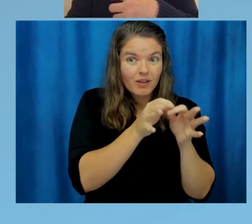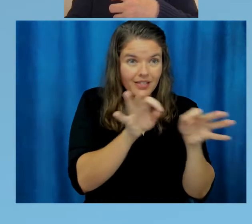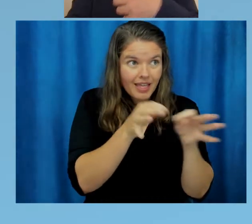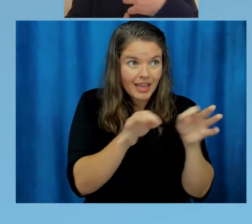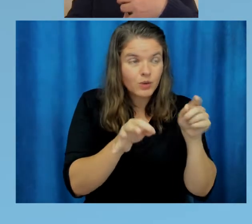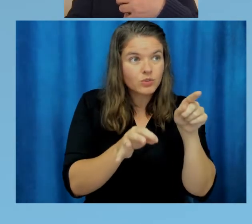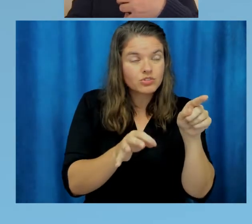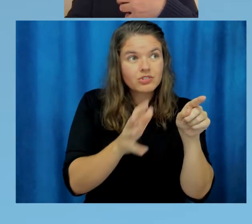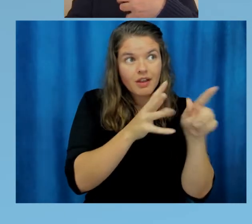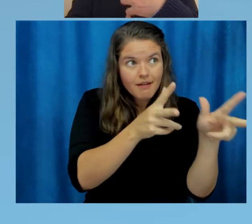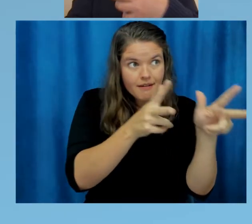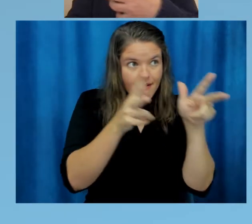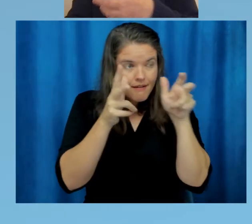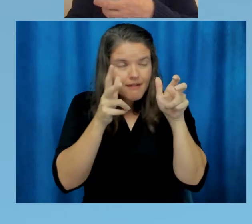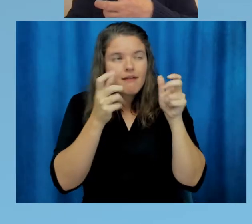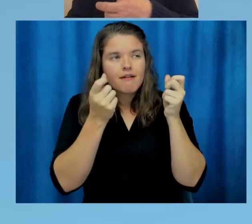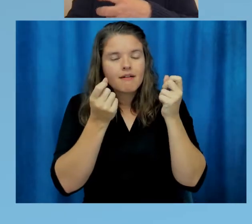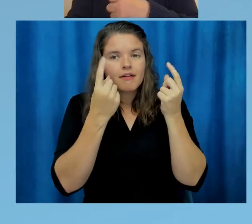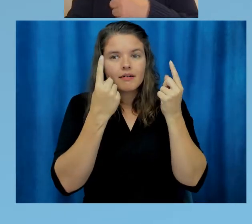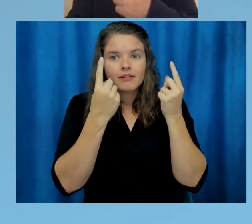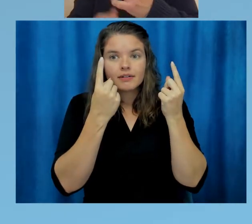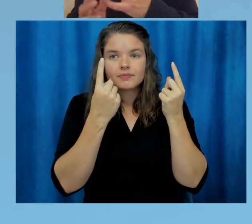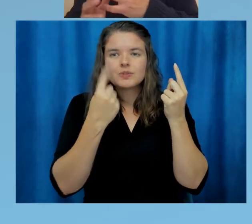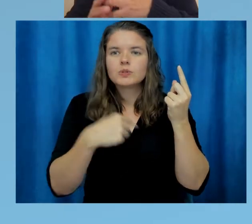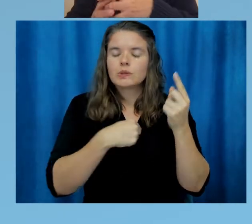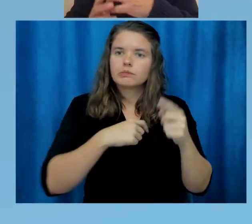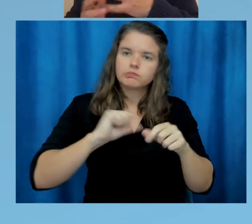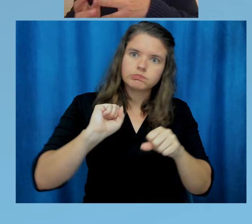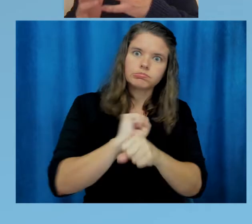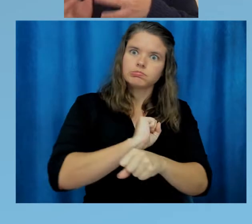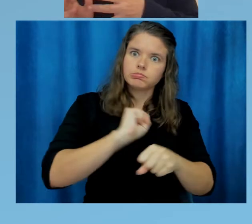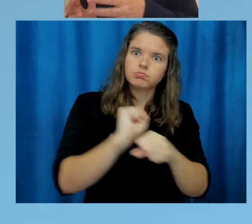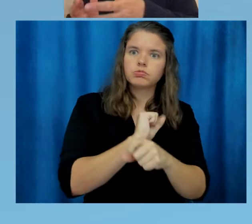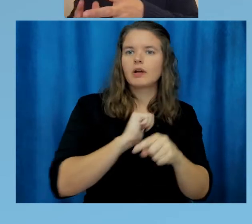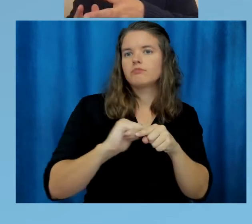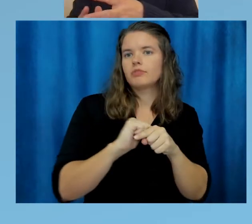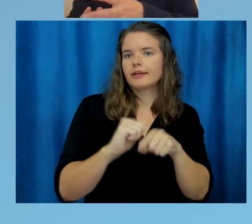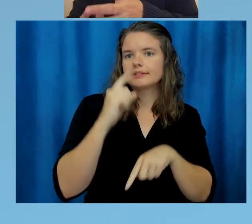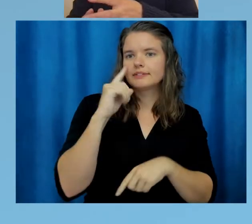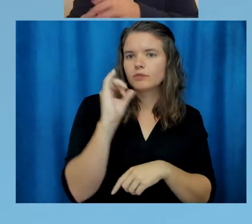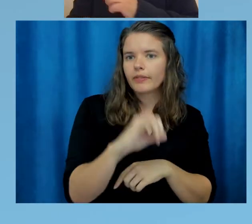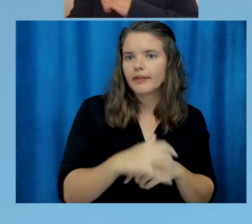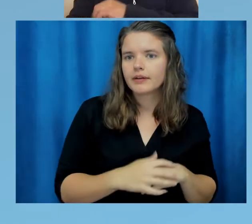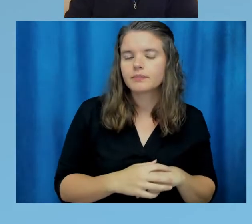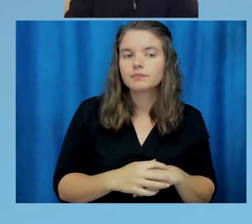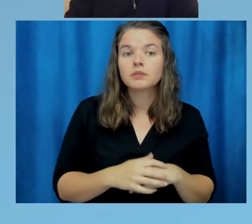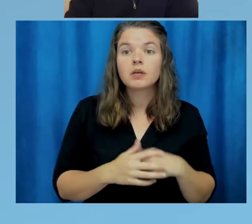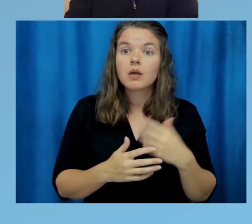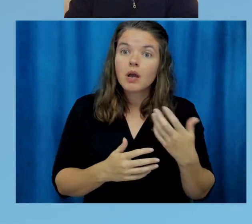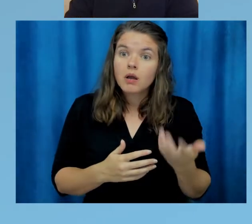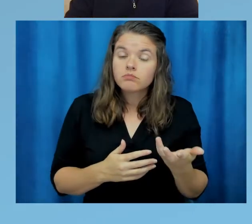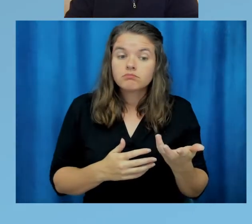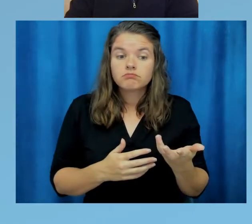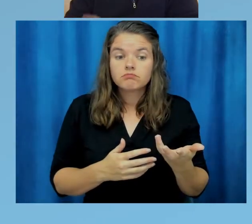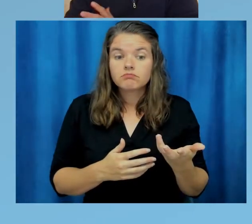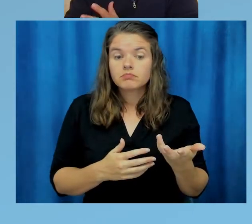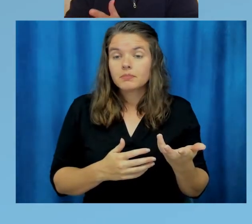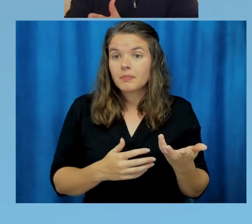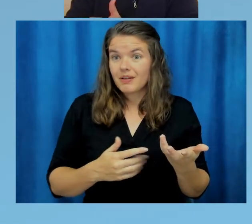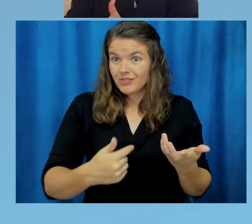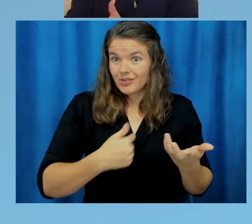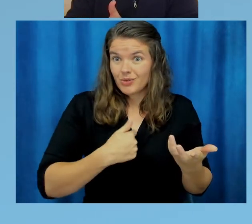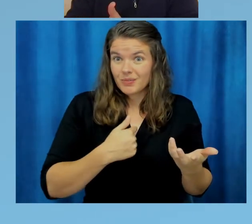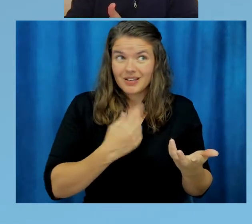spoken language and comprehend it. So we did a lot of practice for that. However, as